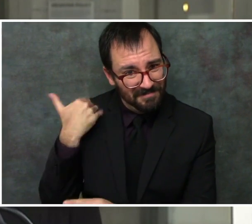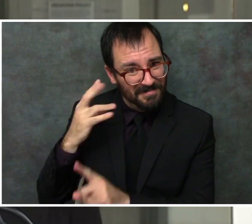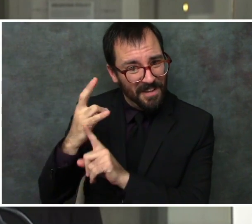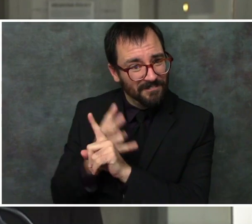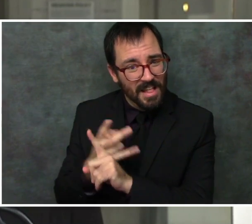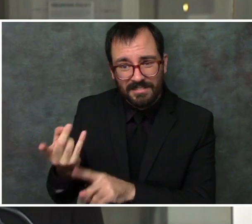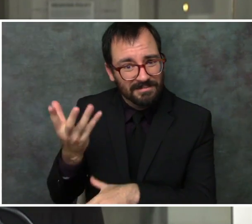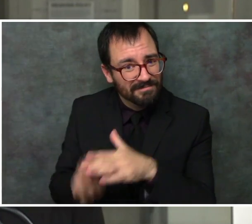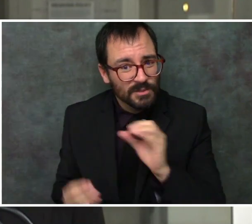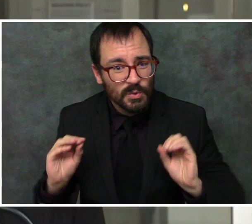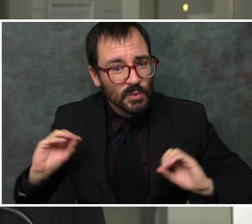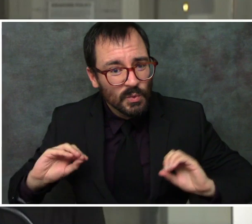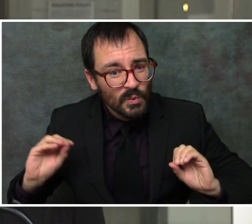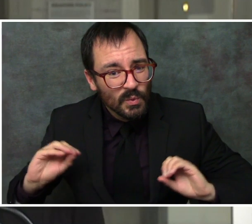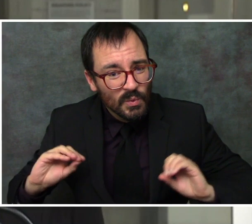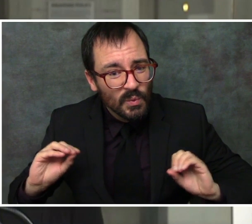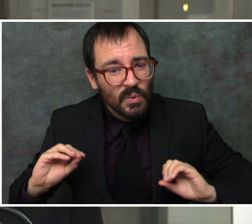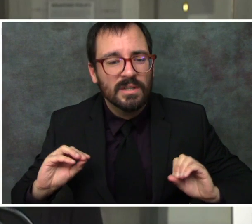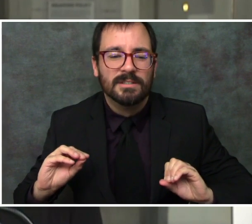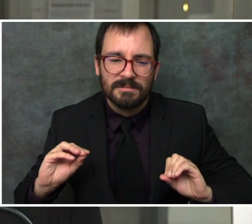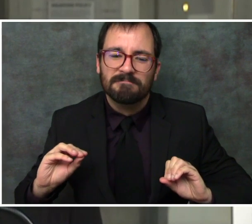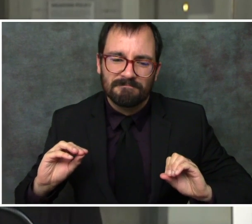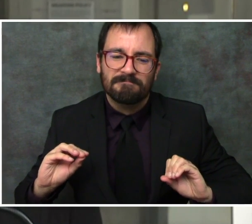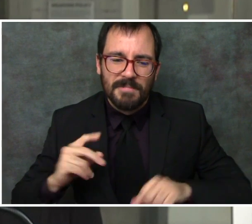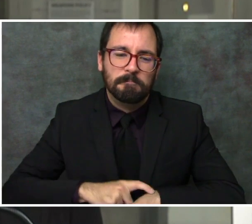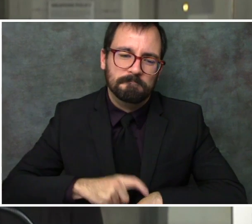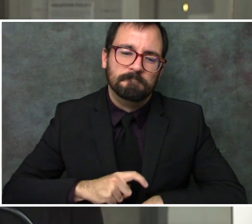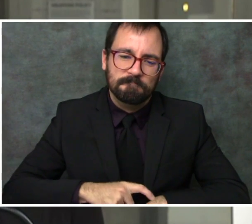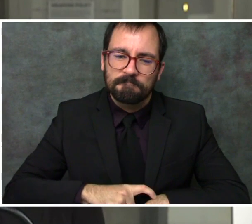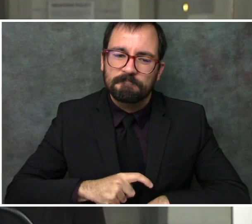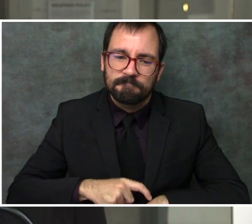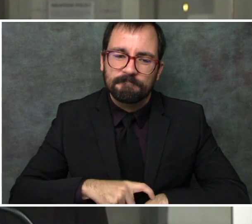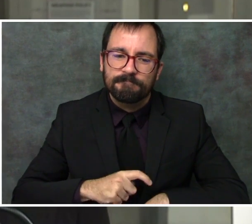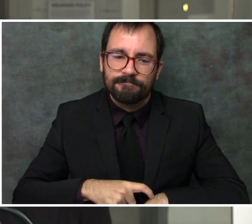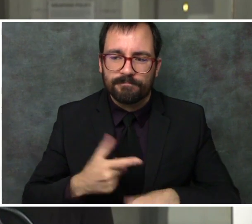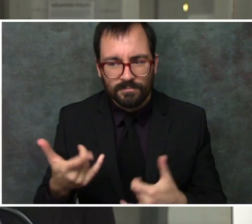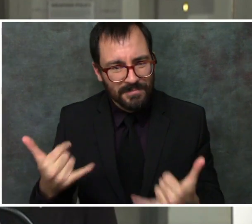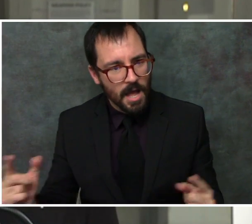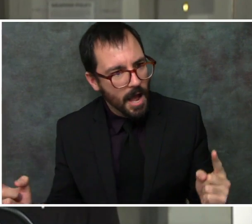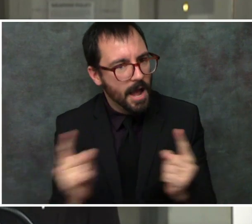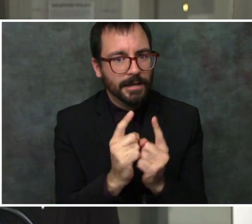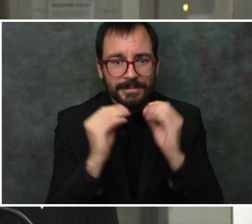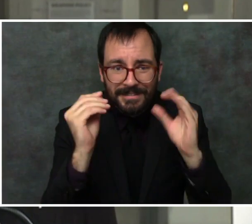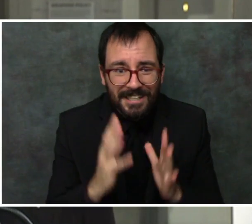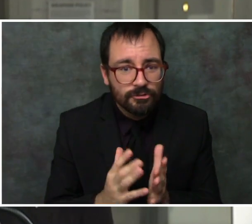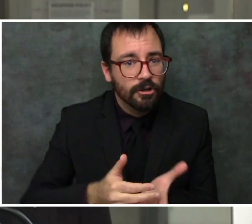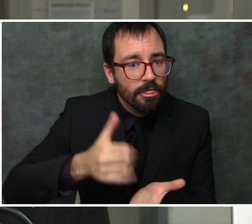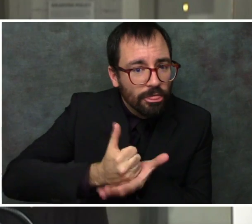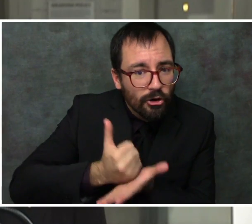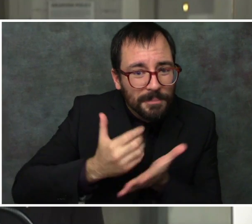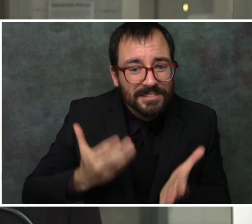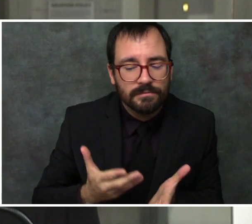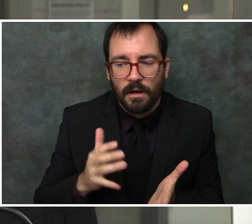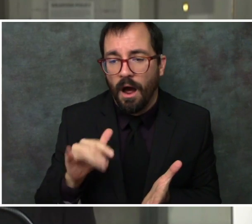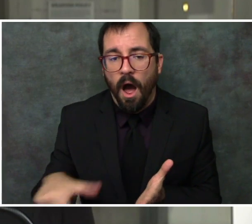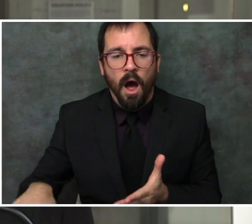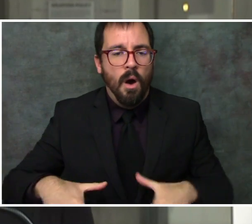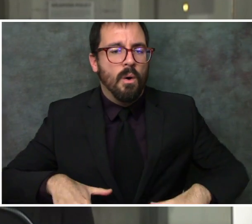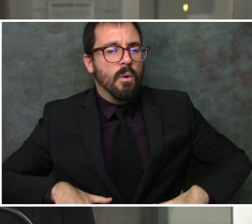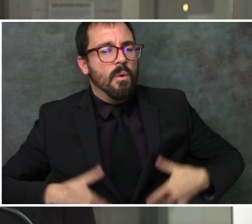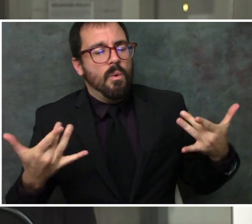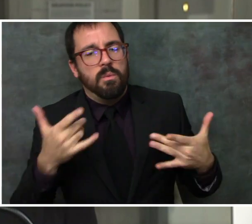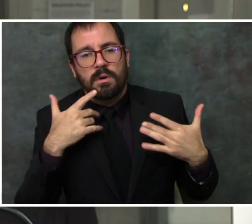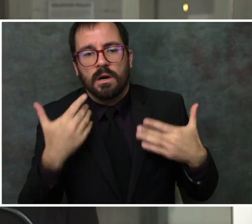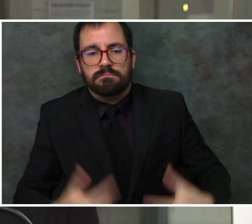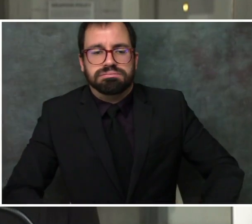have with their teachers and therapists mean the world to these young people. It's something in a lot of cases that can't be accomplished